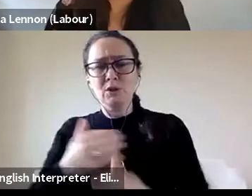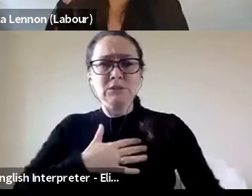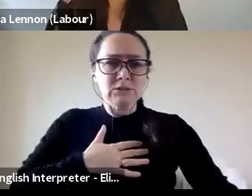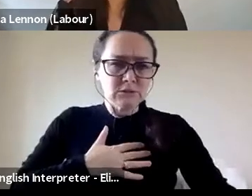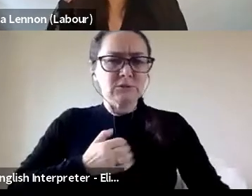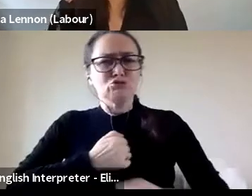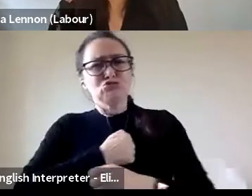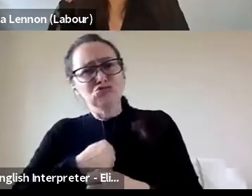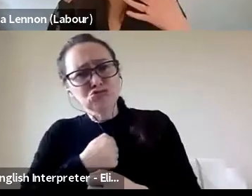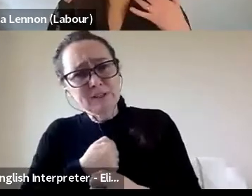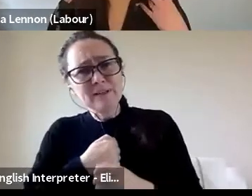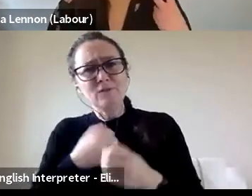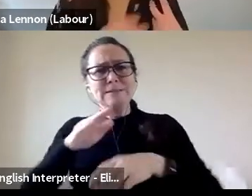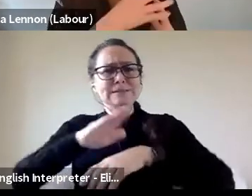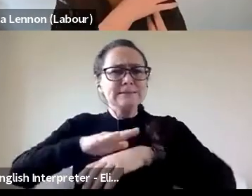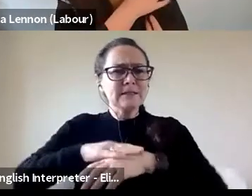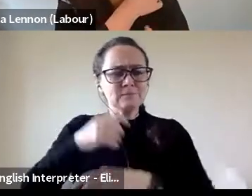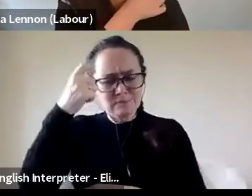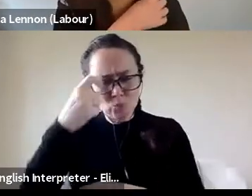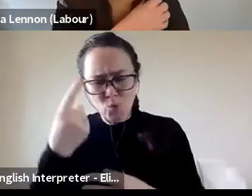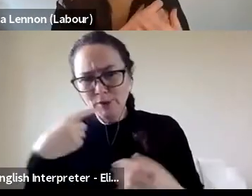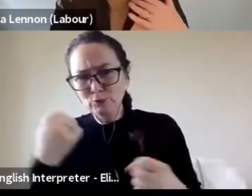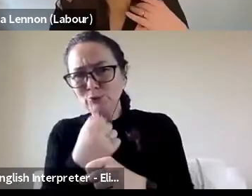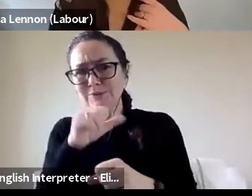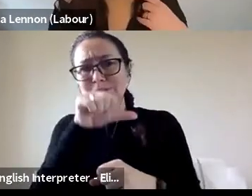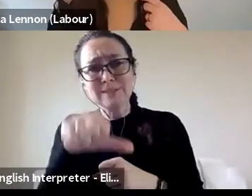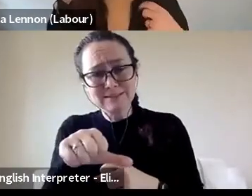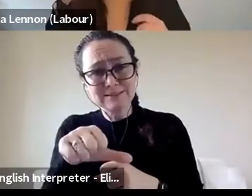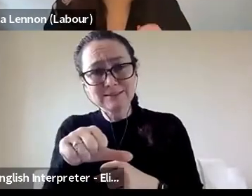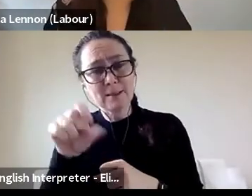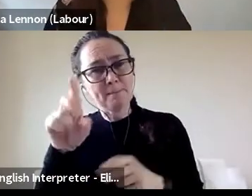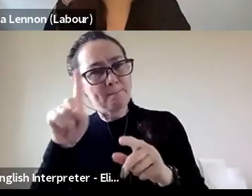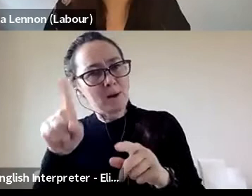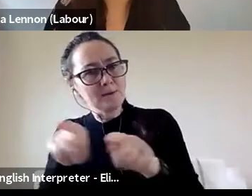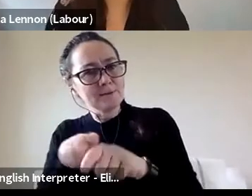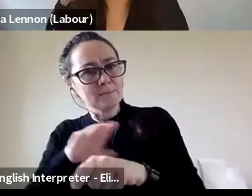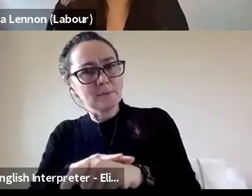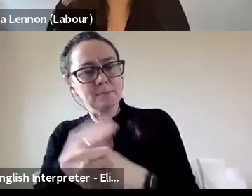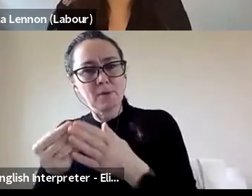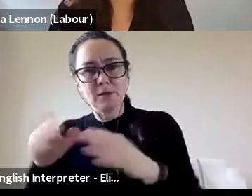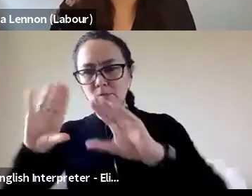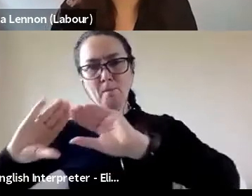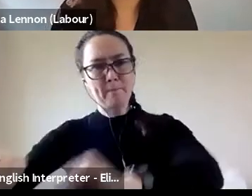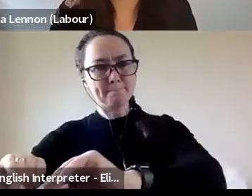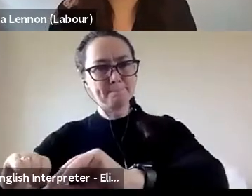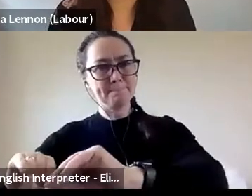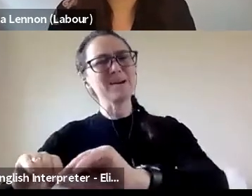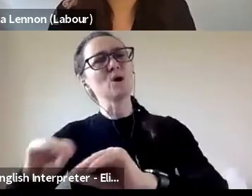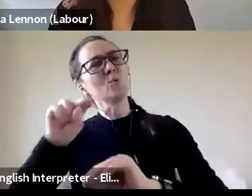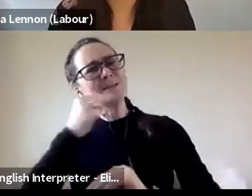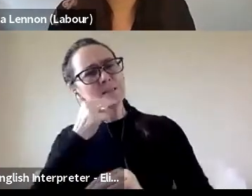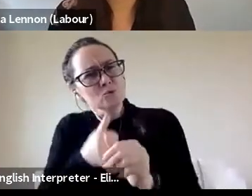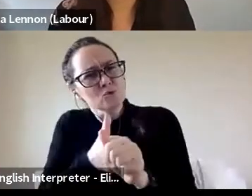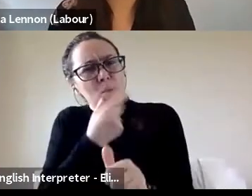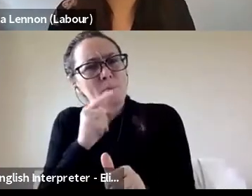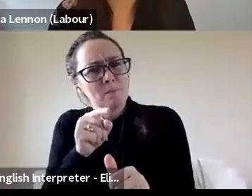do next in your life, whether it's retraining or whatever, and it's really, really important that the system supports people through that. I think the other